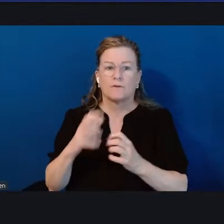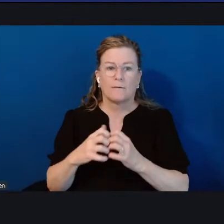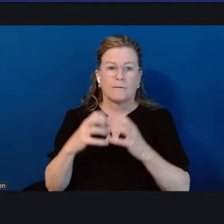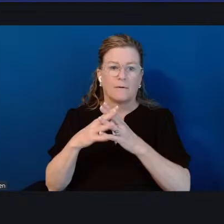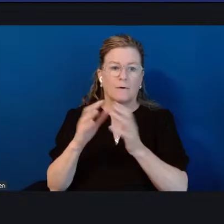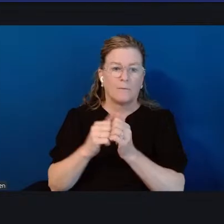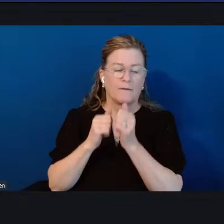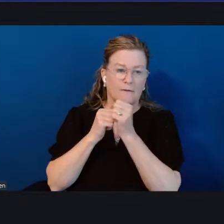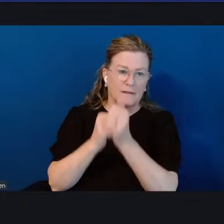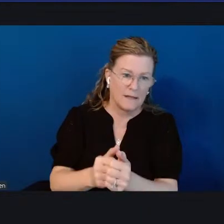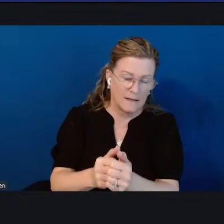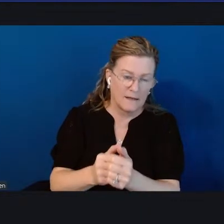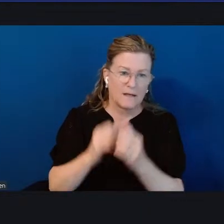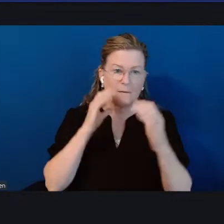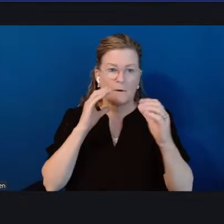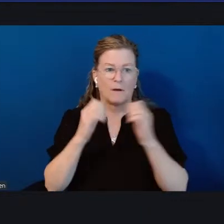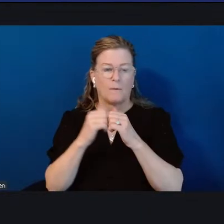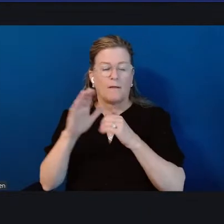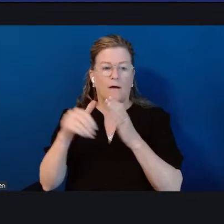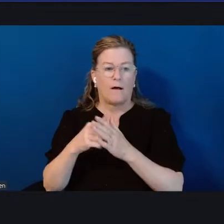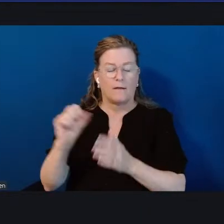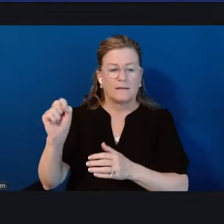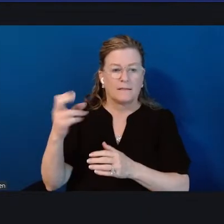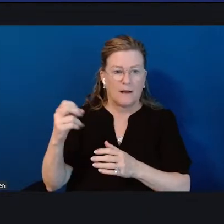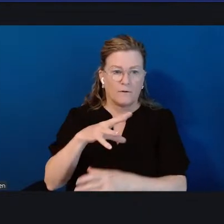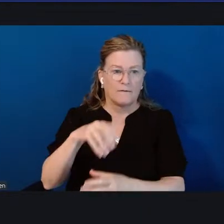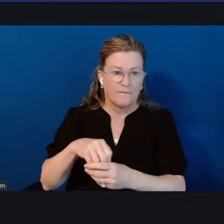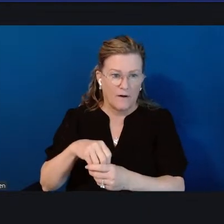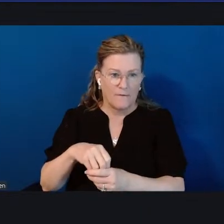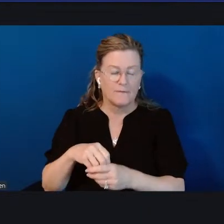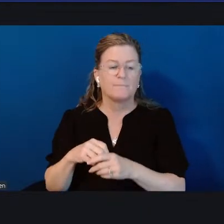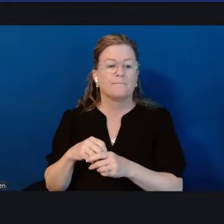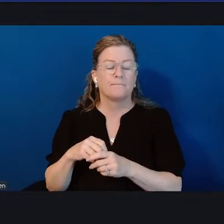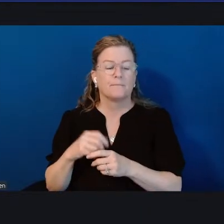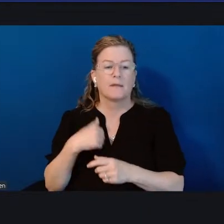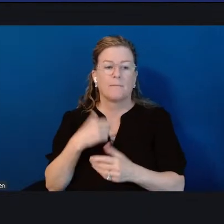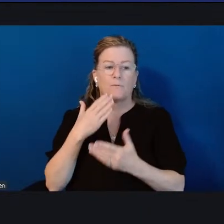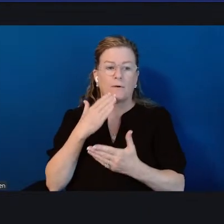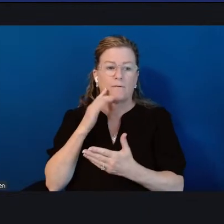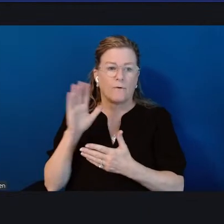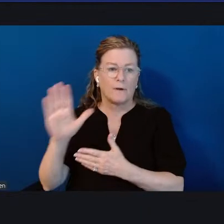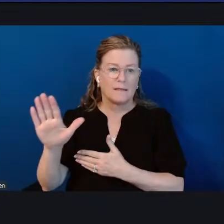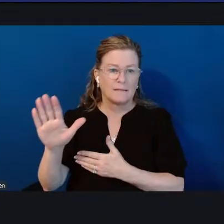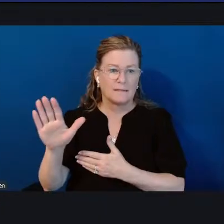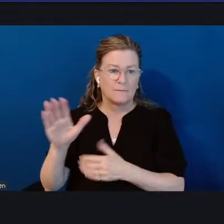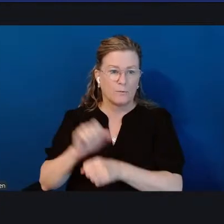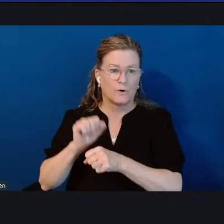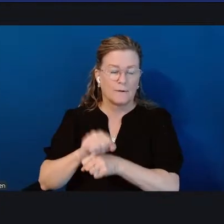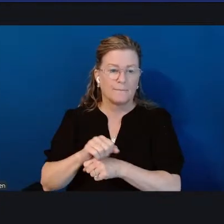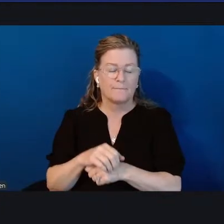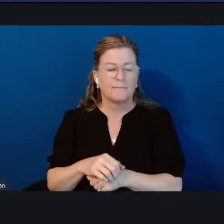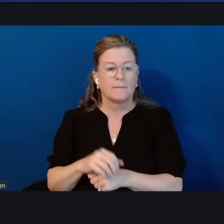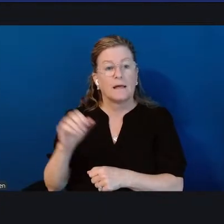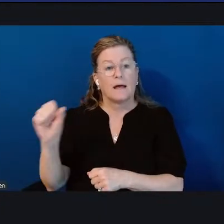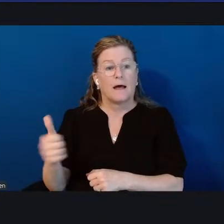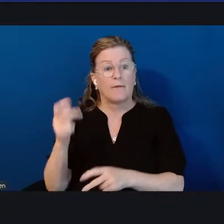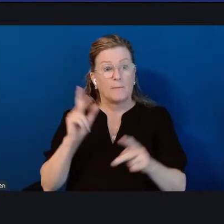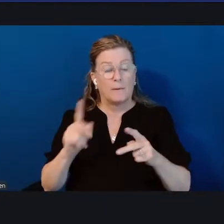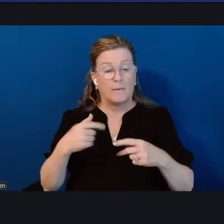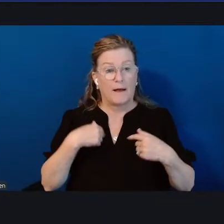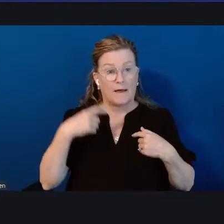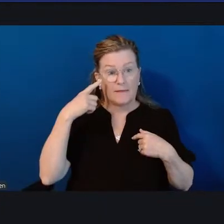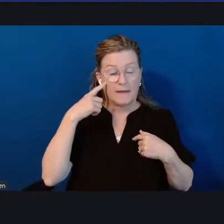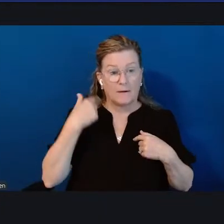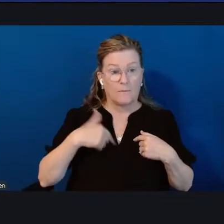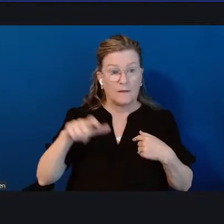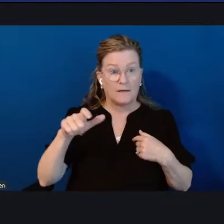and communicating with all the stakeholders involved in those things. And I'm really grateful for his work. The other people that I think that we need to